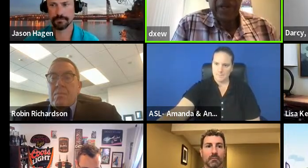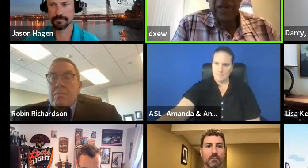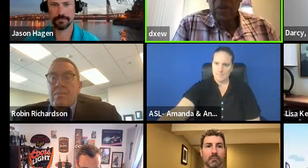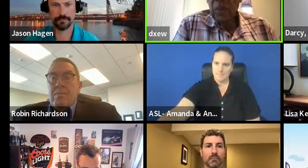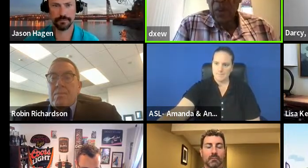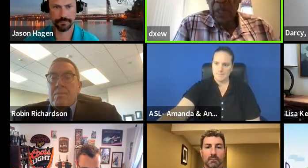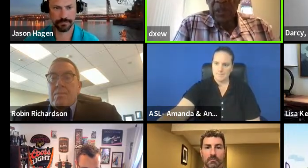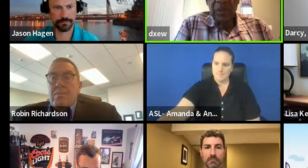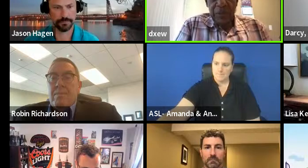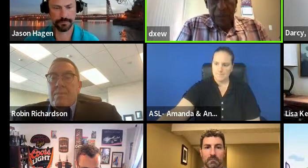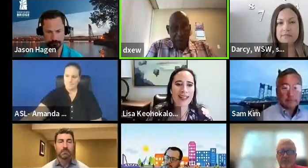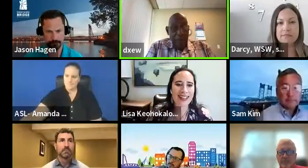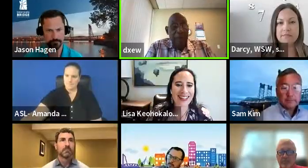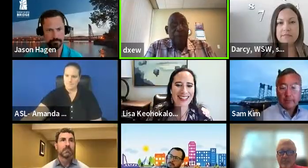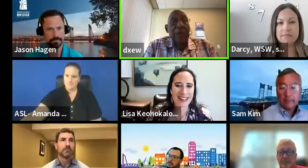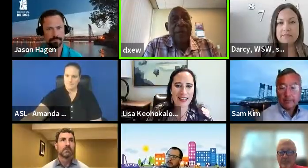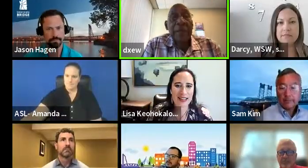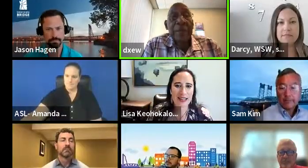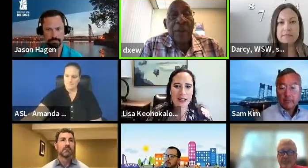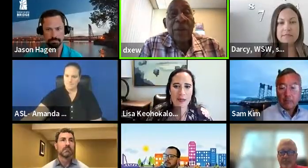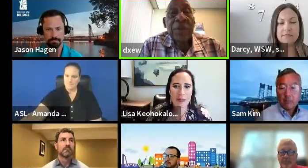are there I any see questions? Dina,